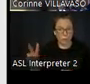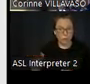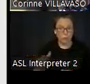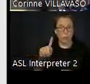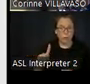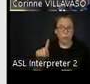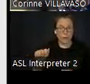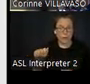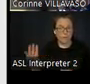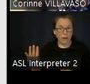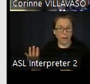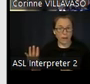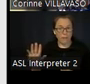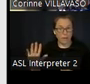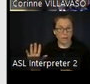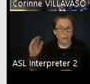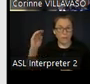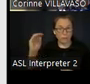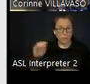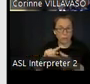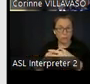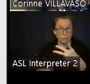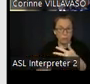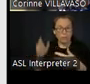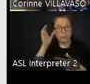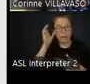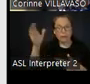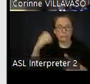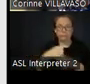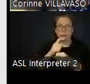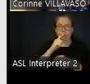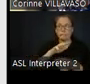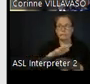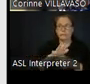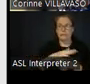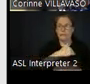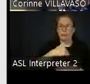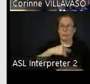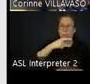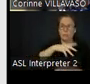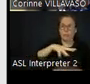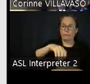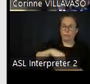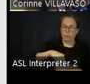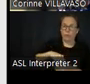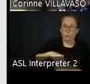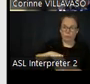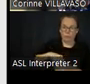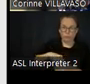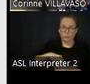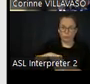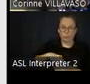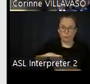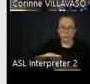1A5, there are the idea is to ensure that there is sufficient membership participation to warrant taking up one of the finite number of